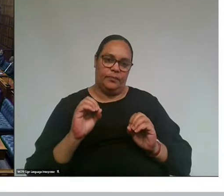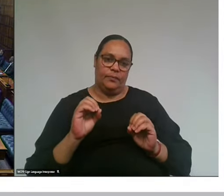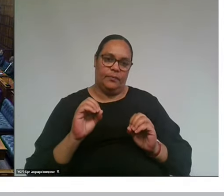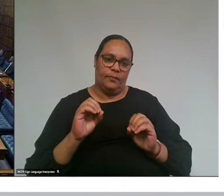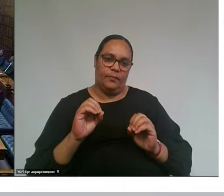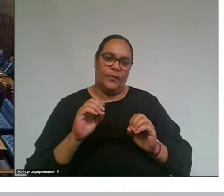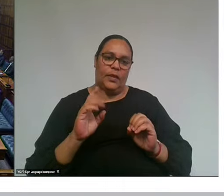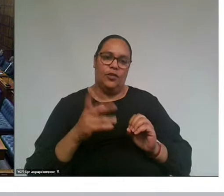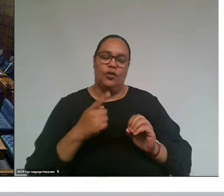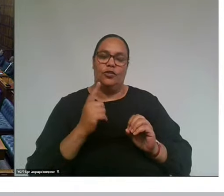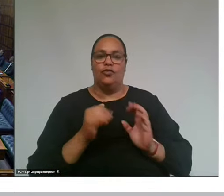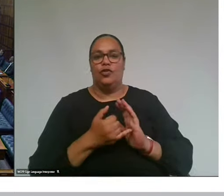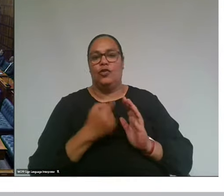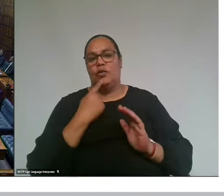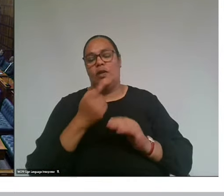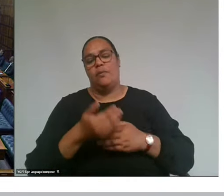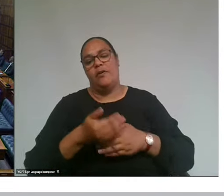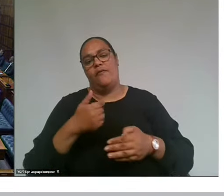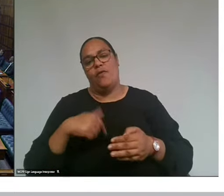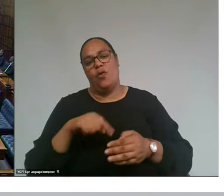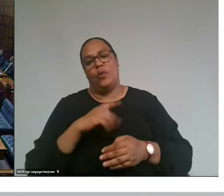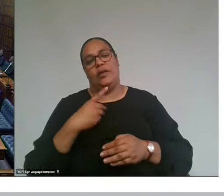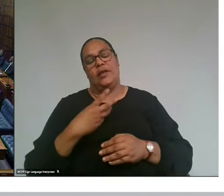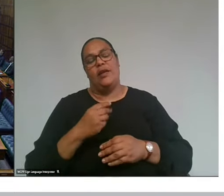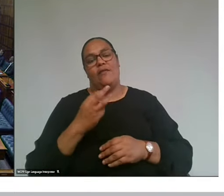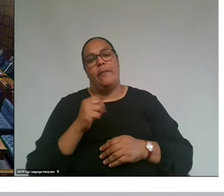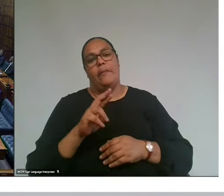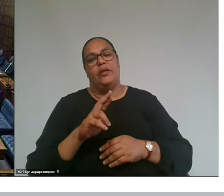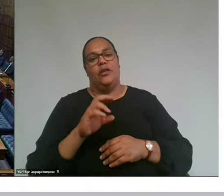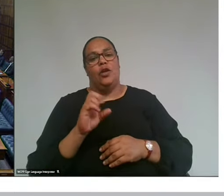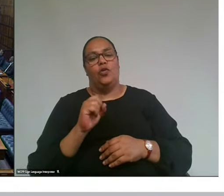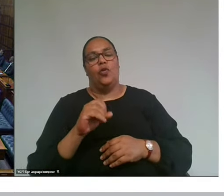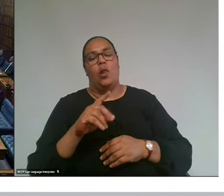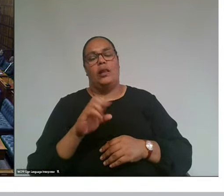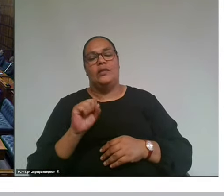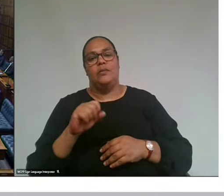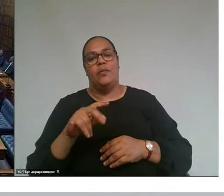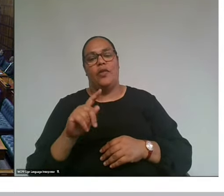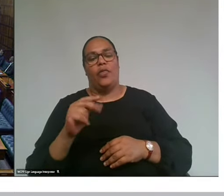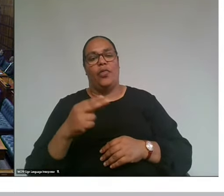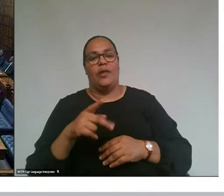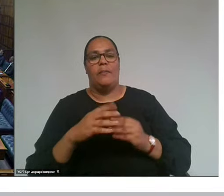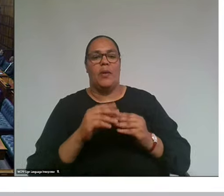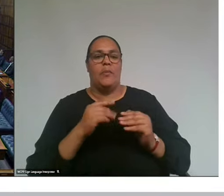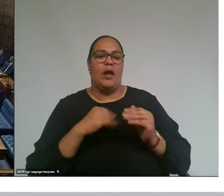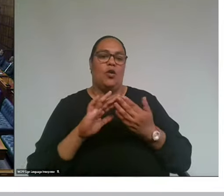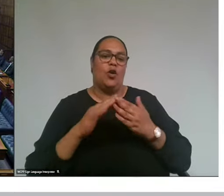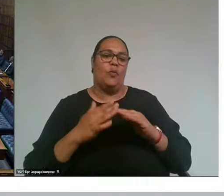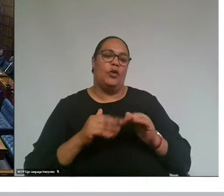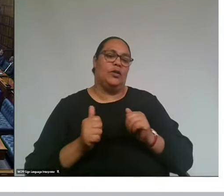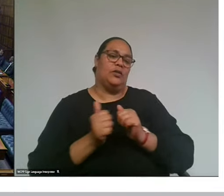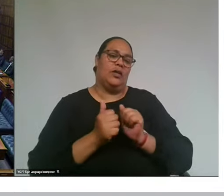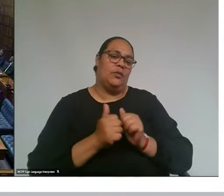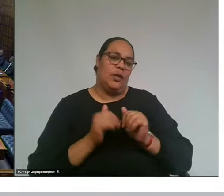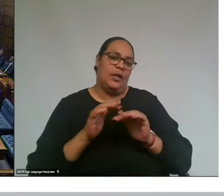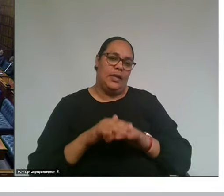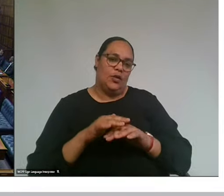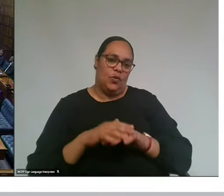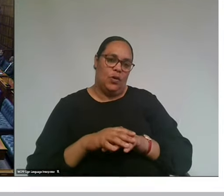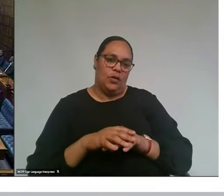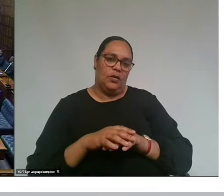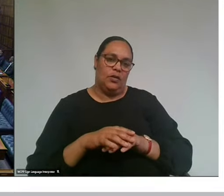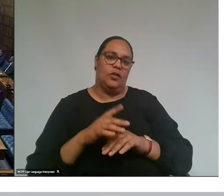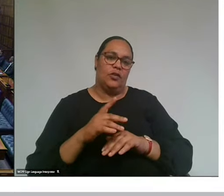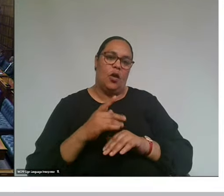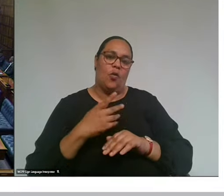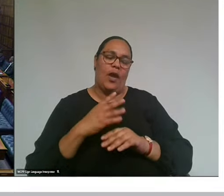mention we did have here earlier um Mr Saul Smith who is a member of our community stakeholder Network we